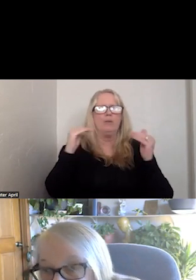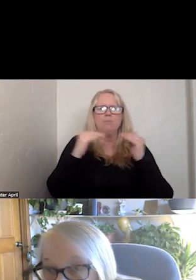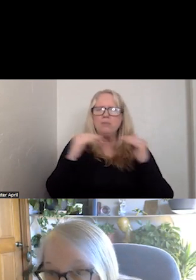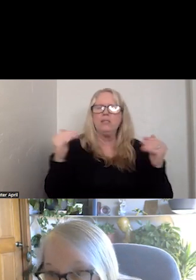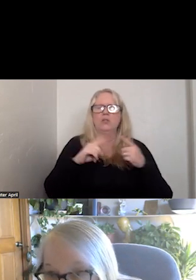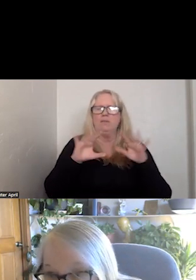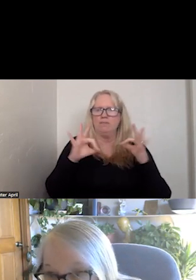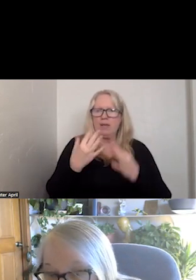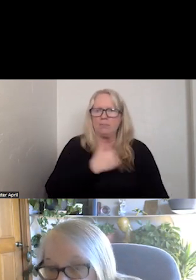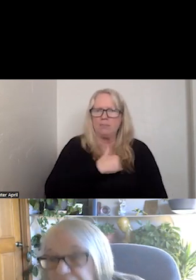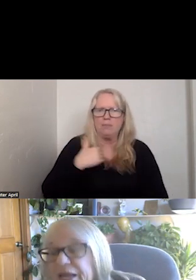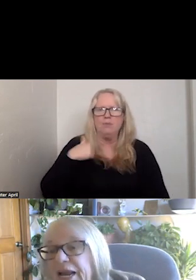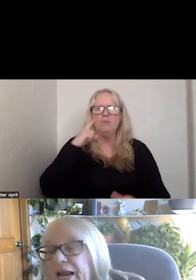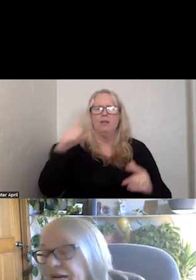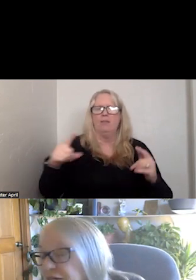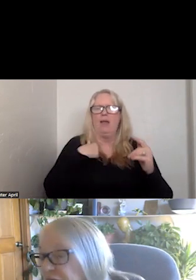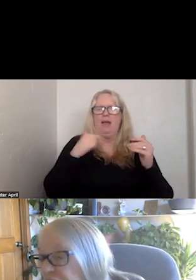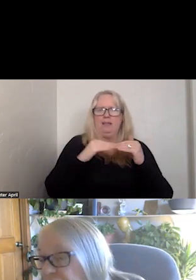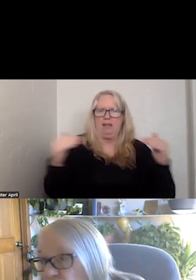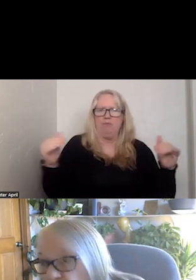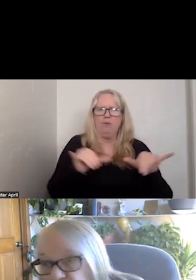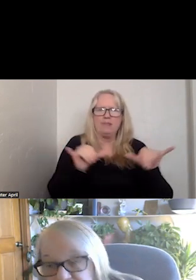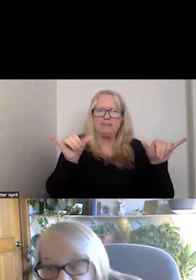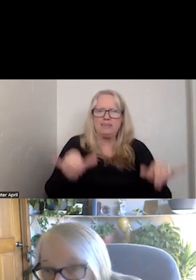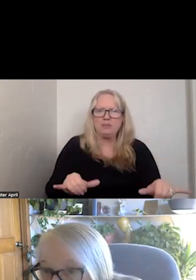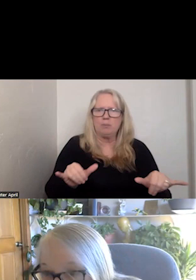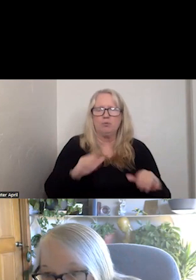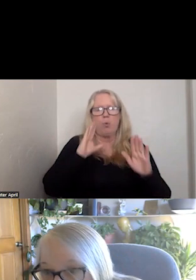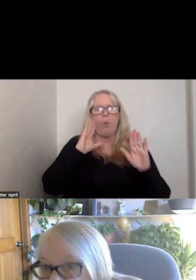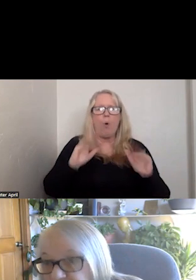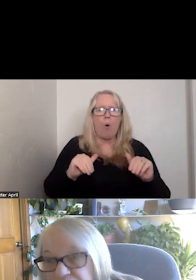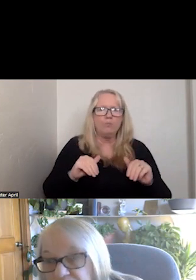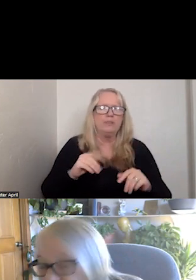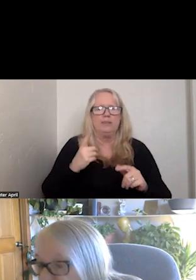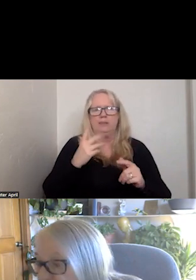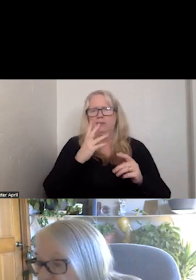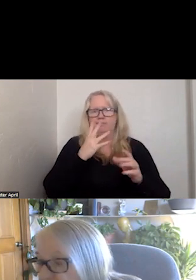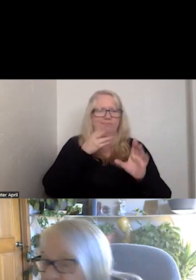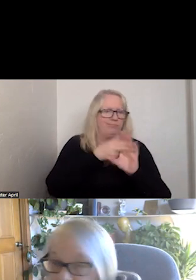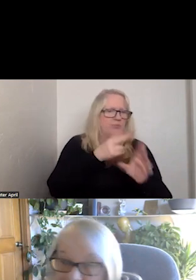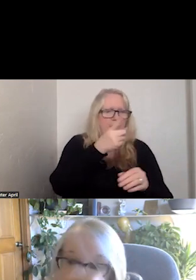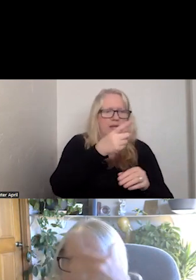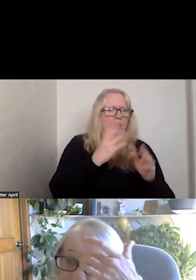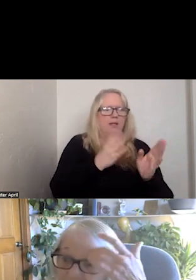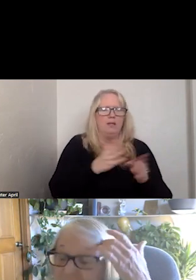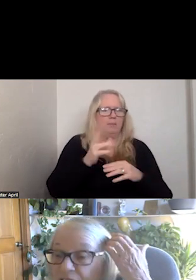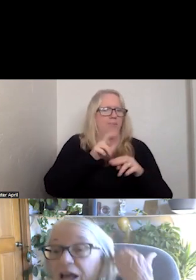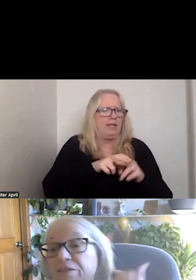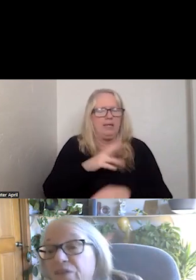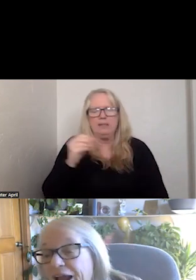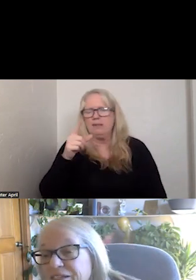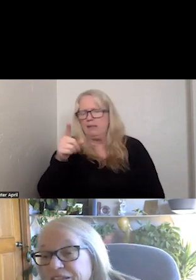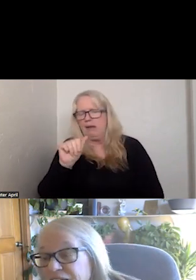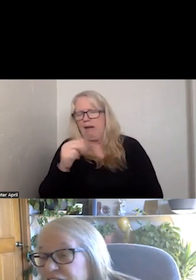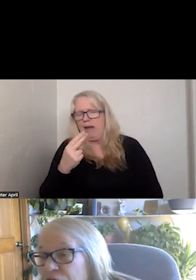every level of the system. And hopefully, sit on the plans, sit on Access, because really a lot